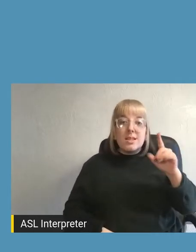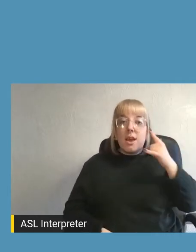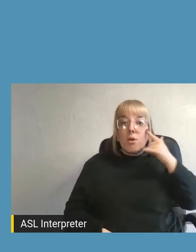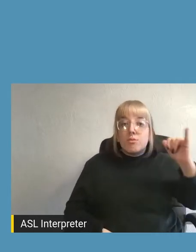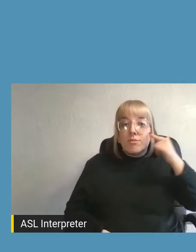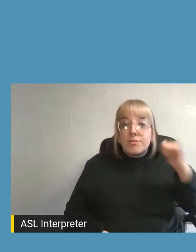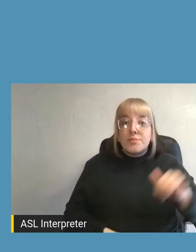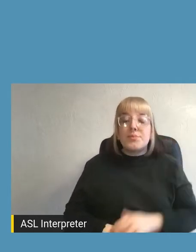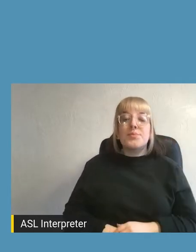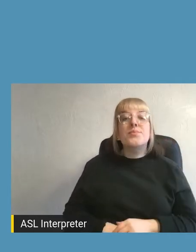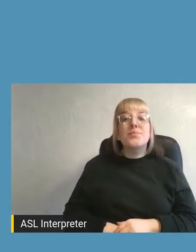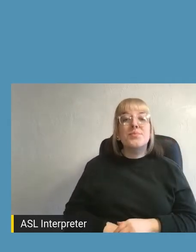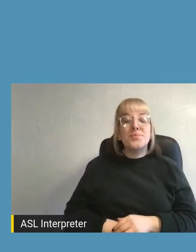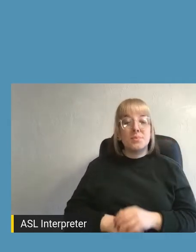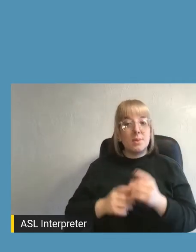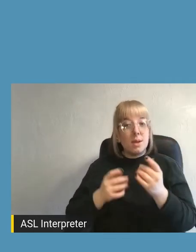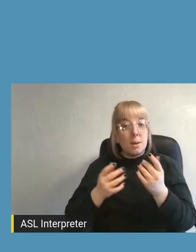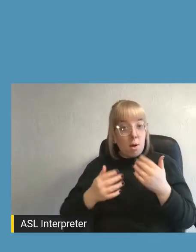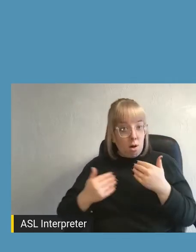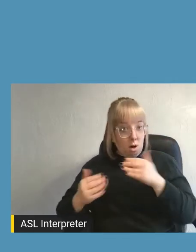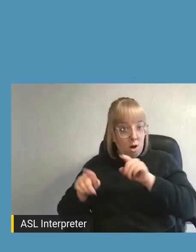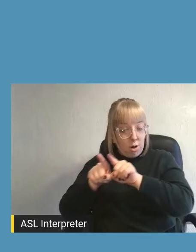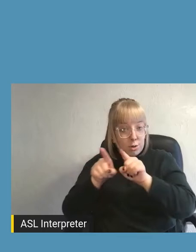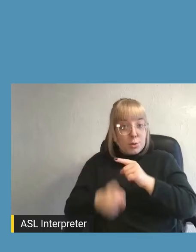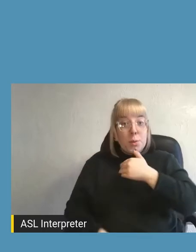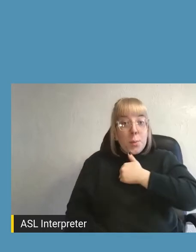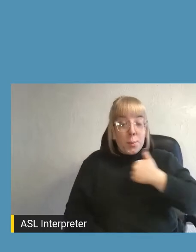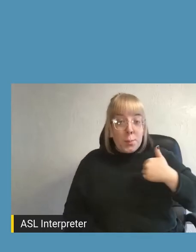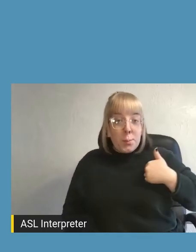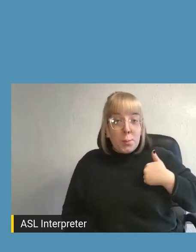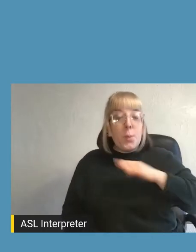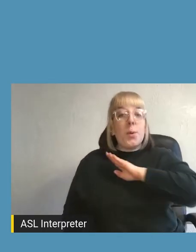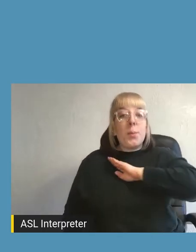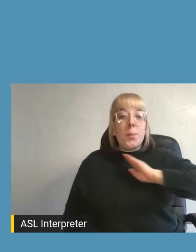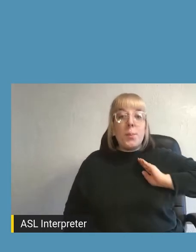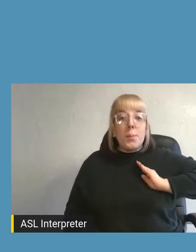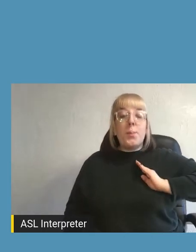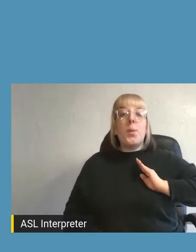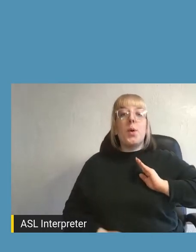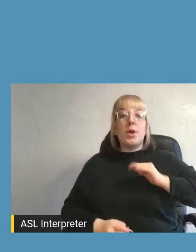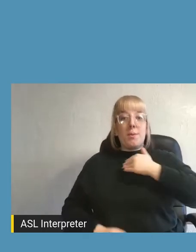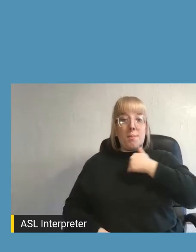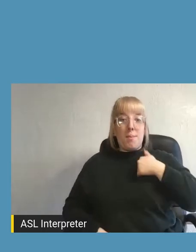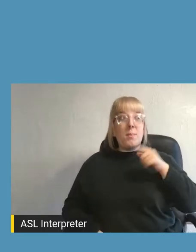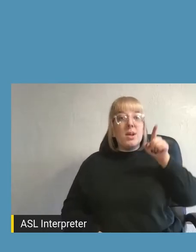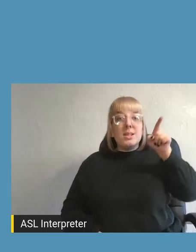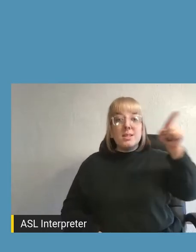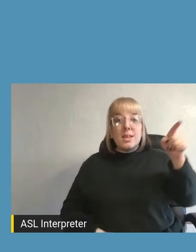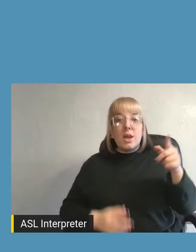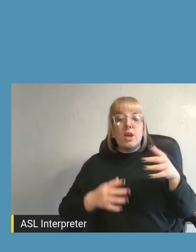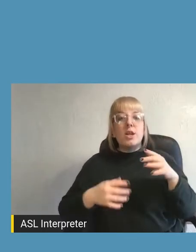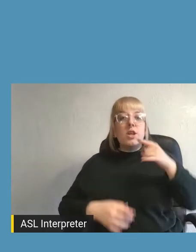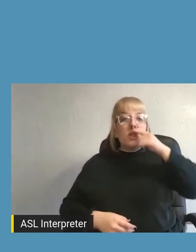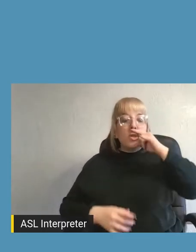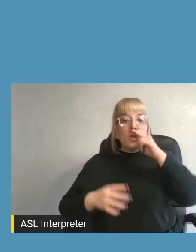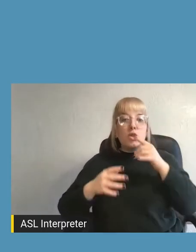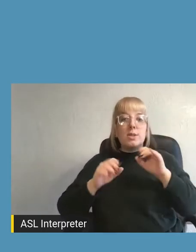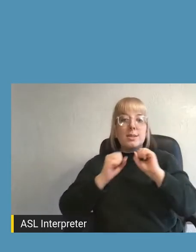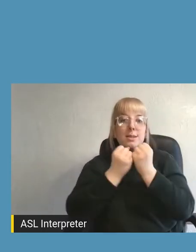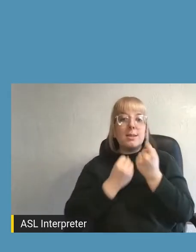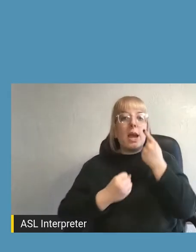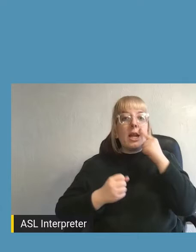at the museum, and he is also a board member of the Public Relations Society of America San Diego and Imperial Counties